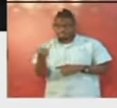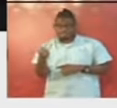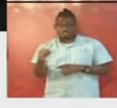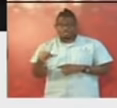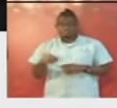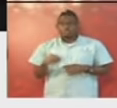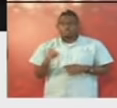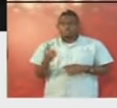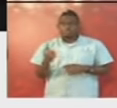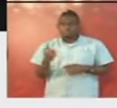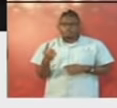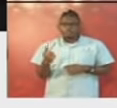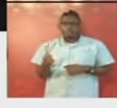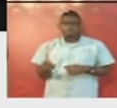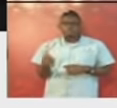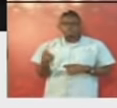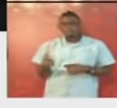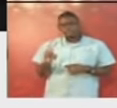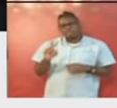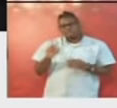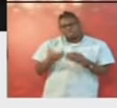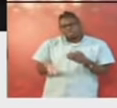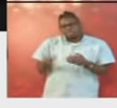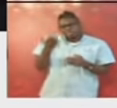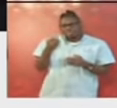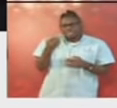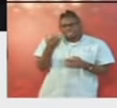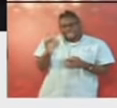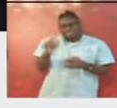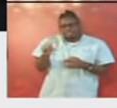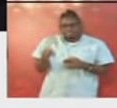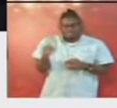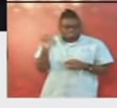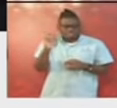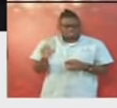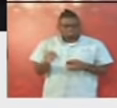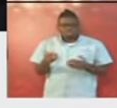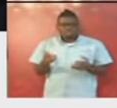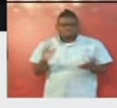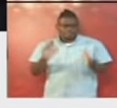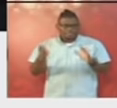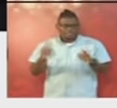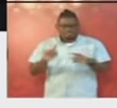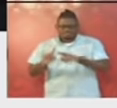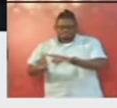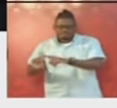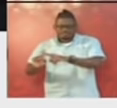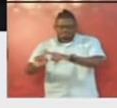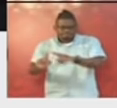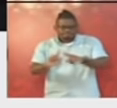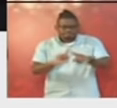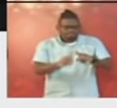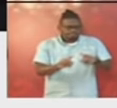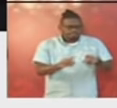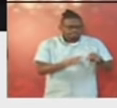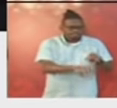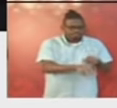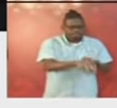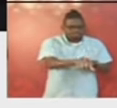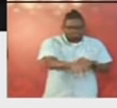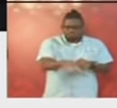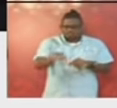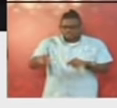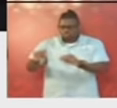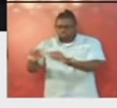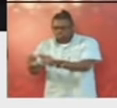up to 19.6%. So there are, between counties, there's variances in the comorbidities we are seeing. There's differences in the